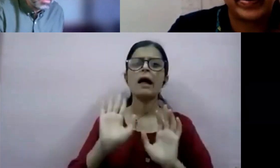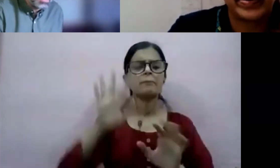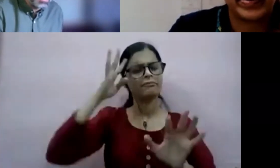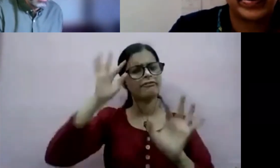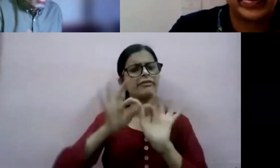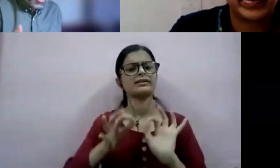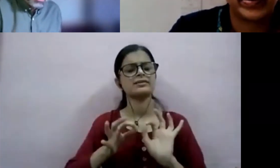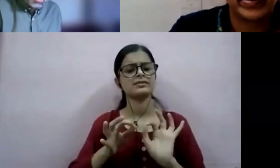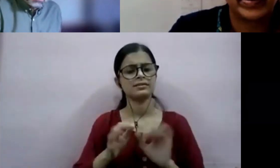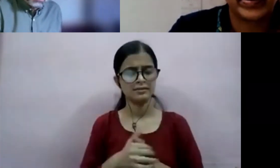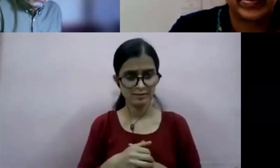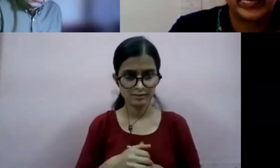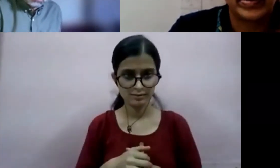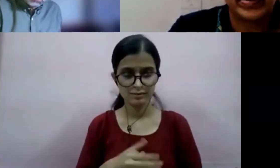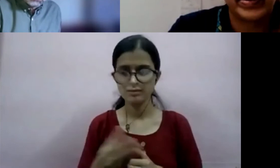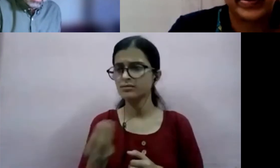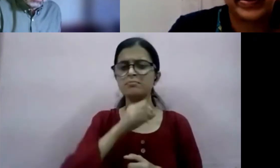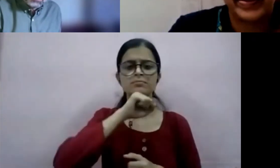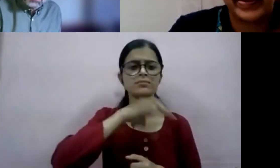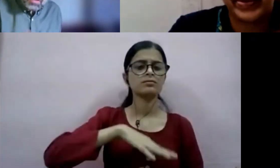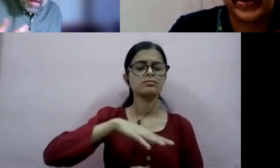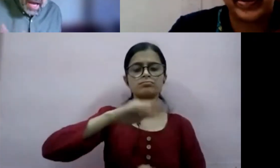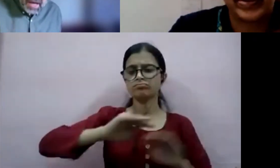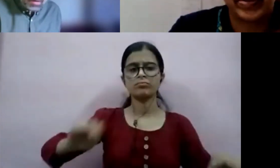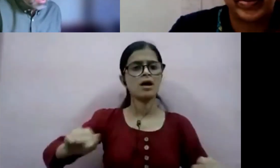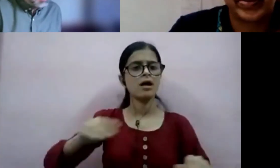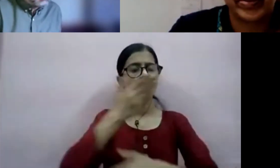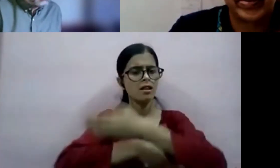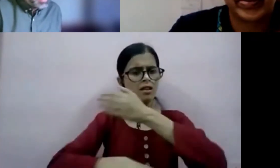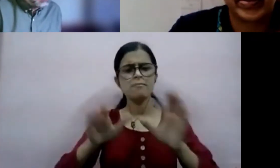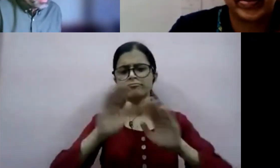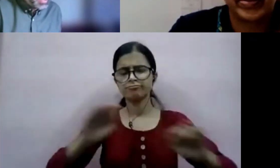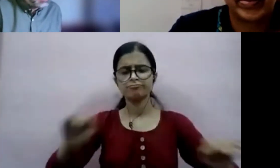Stalker's work on young children, young disabled children, showed how